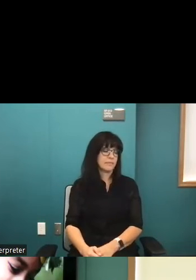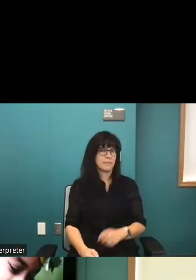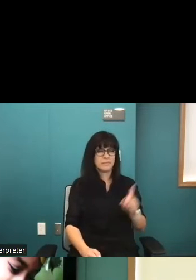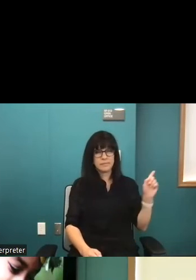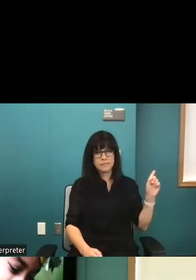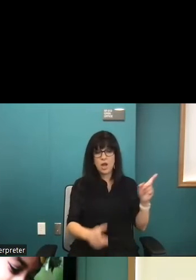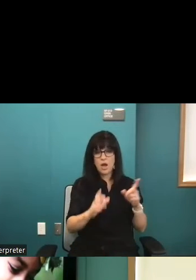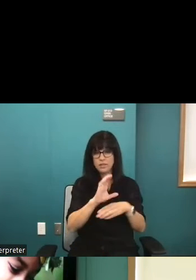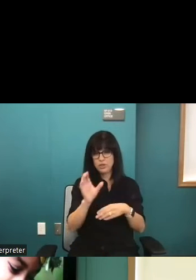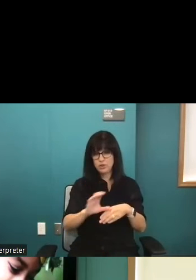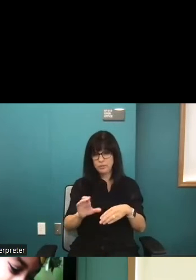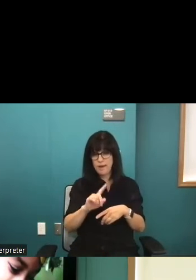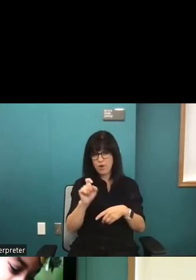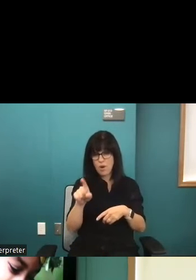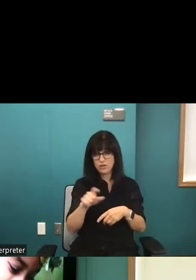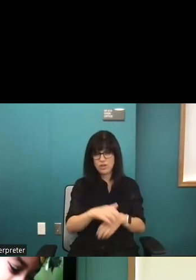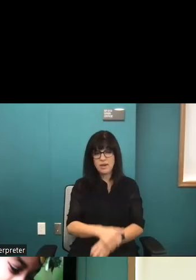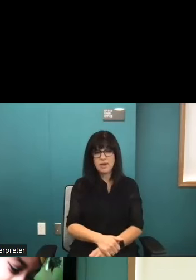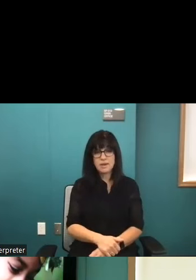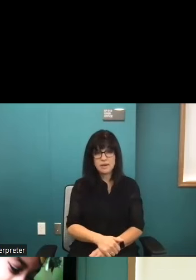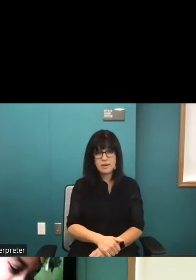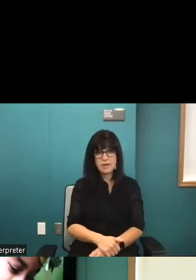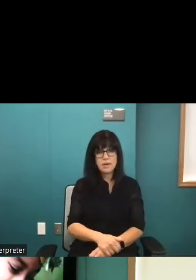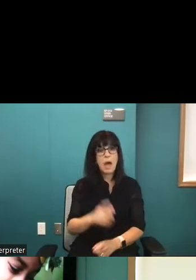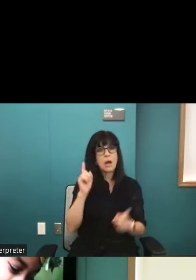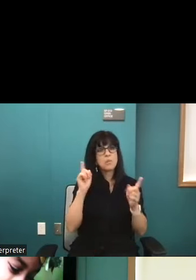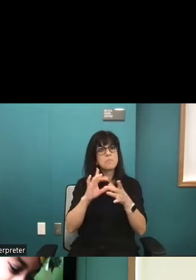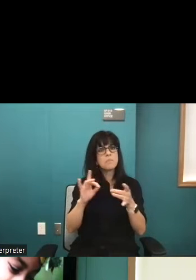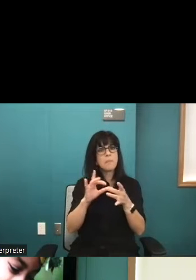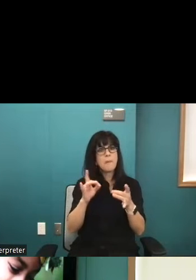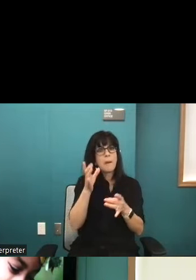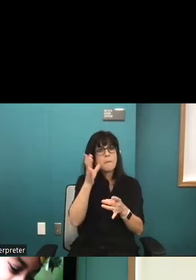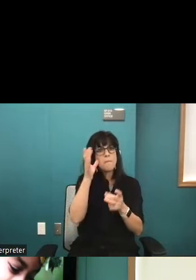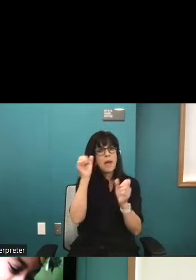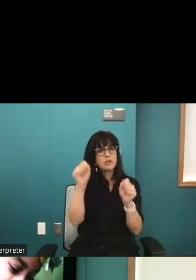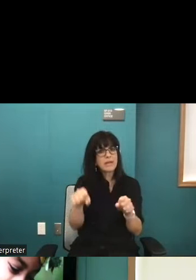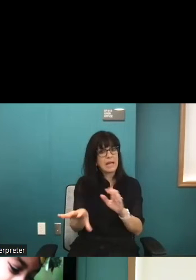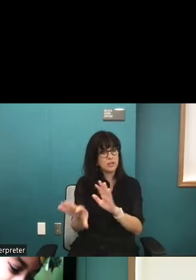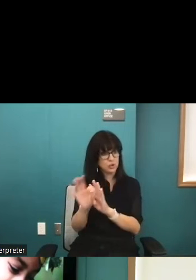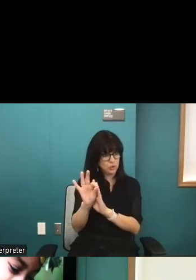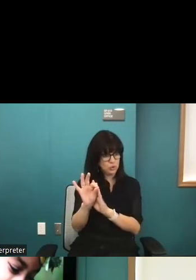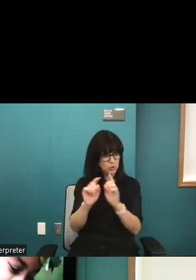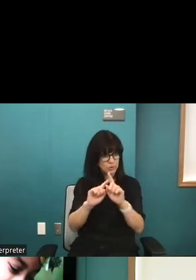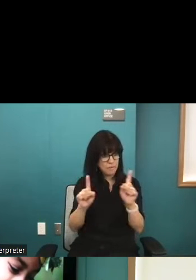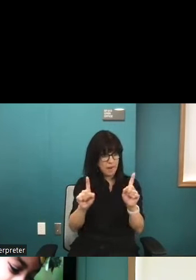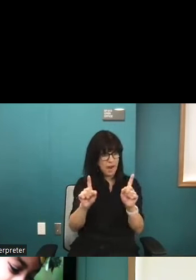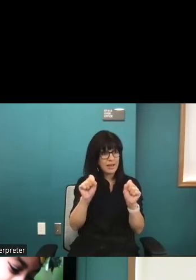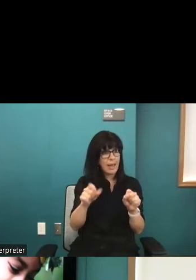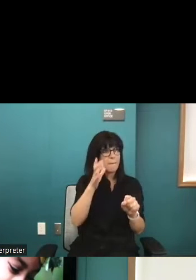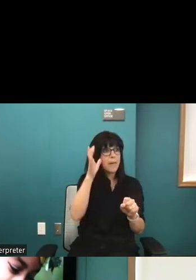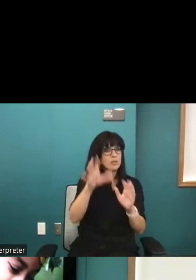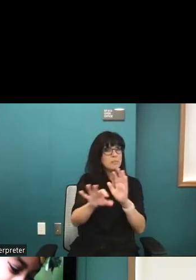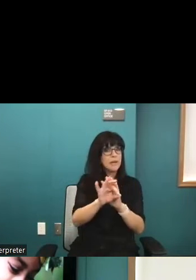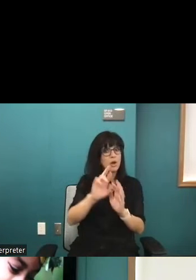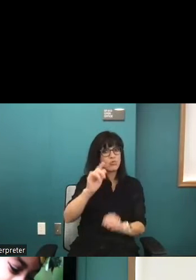question. So I heard you say that parents could choose. Are parents allowed to choose a Roger X as